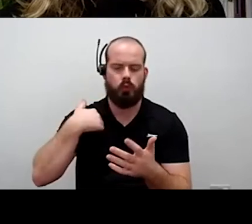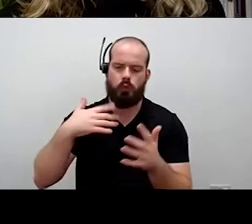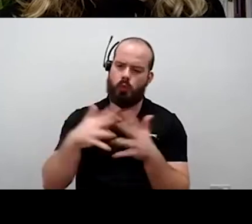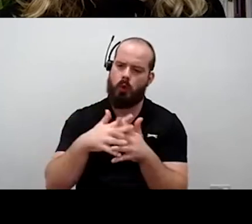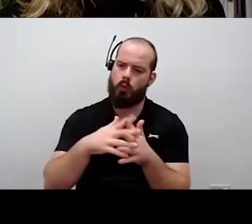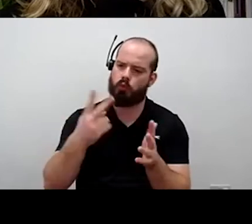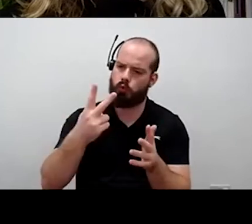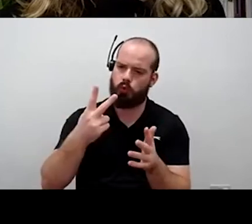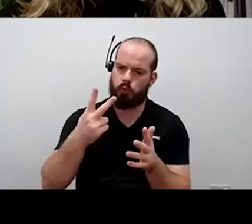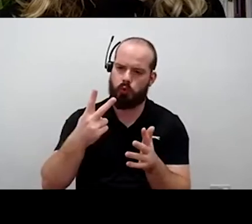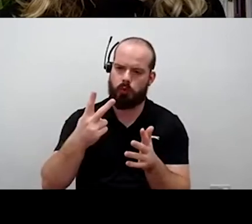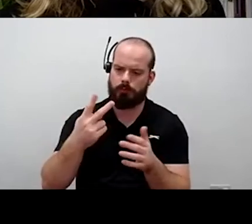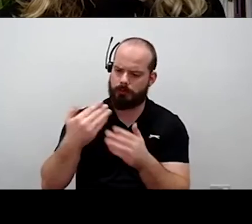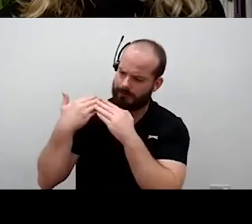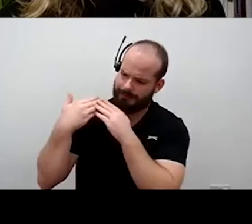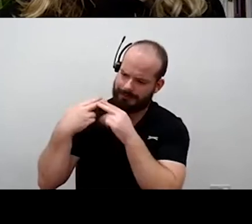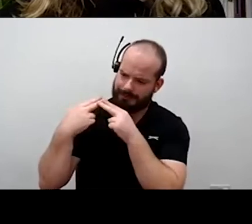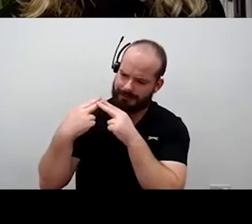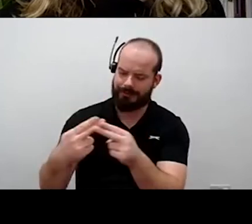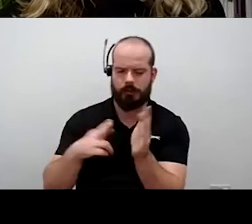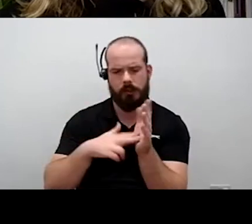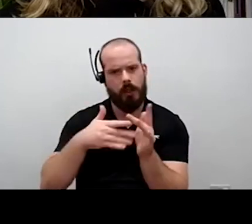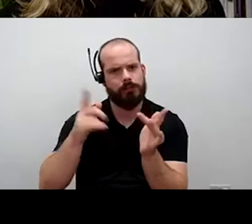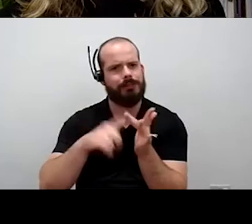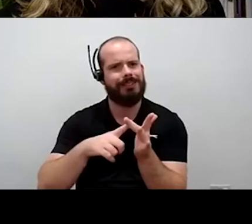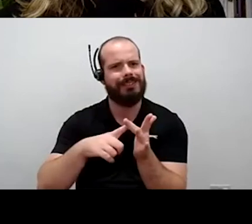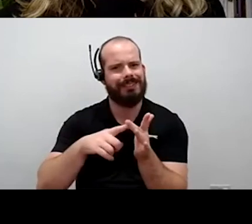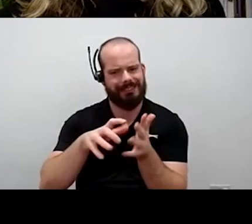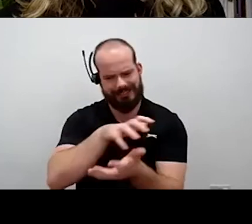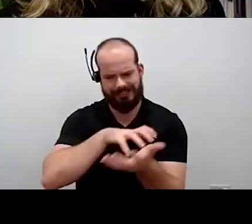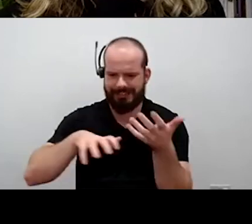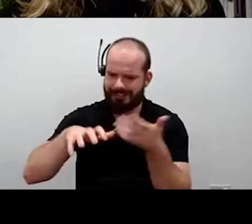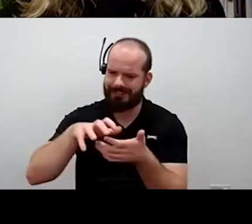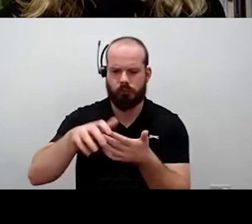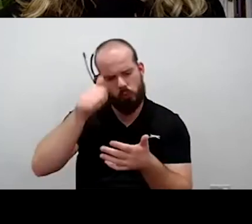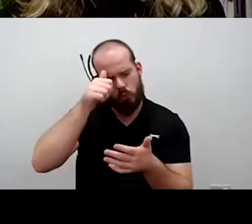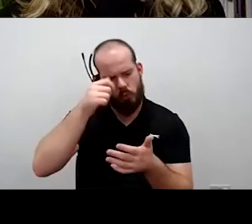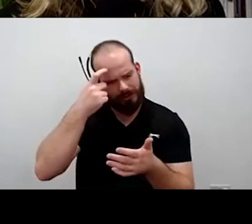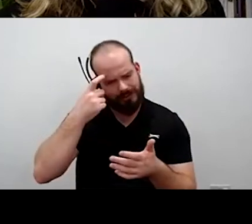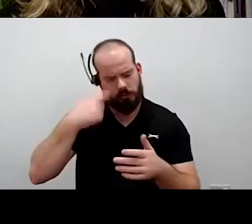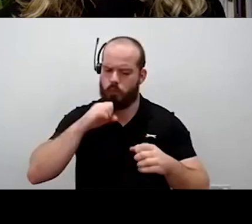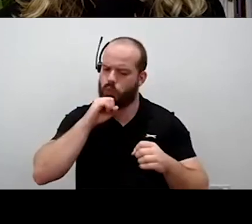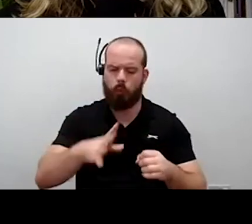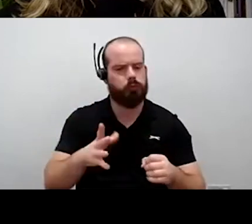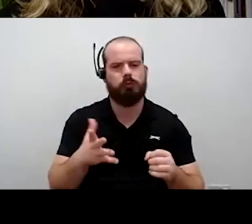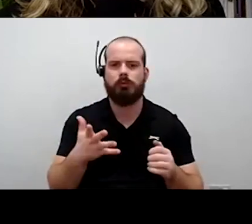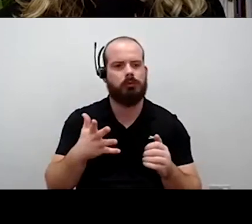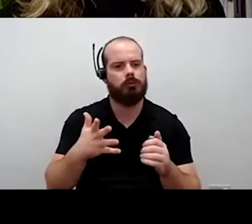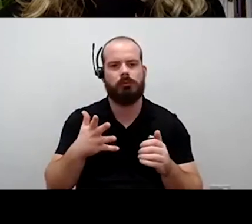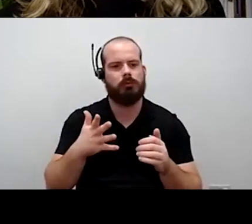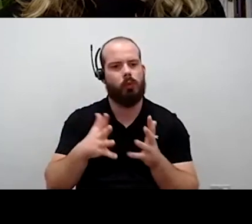War Nazi trauma, basically, that we said we're not going to have nuclear weapons, at least our own. And